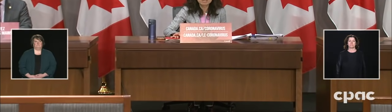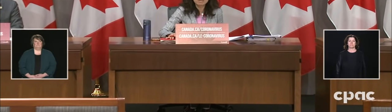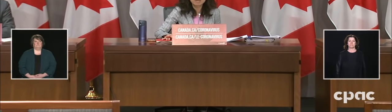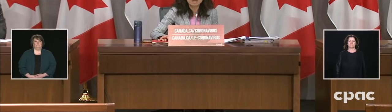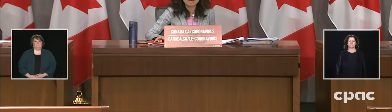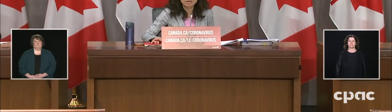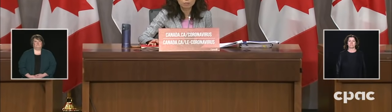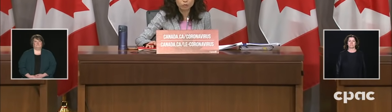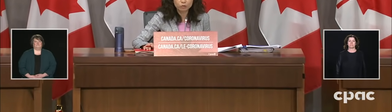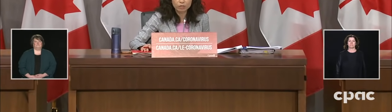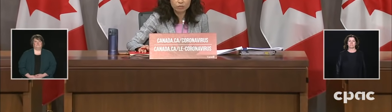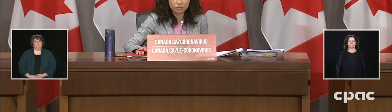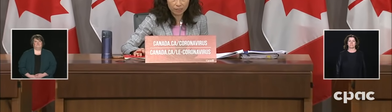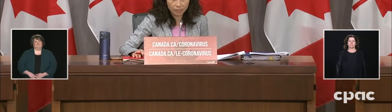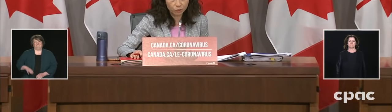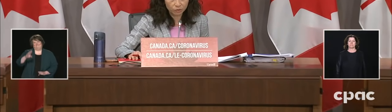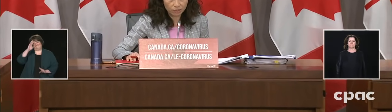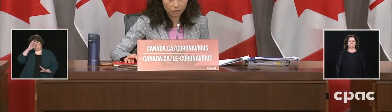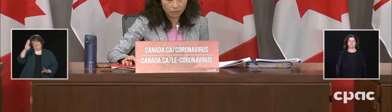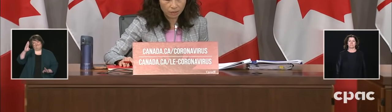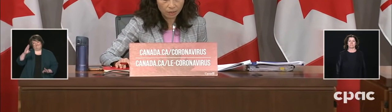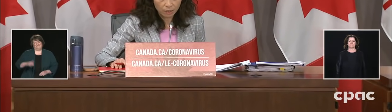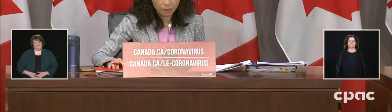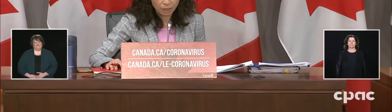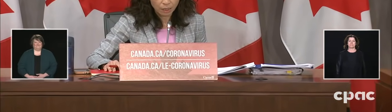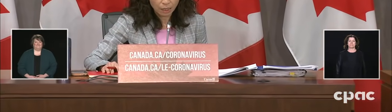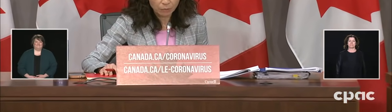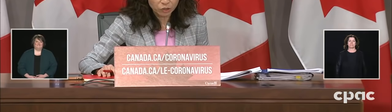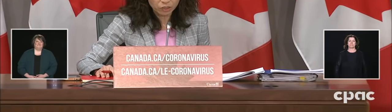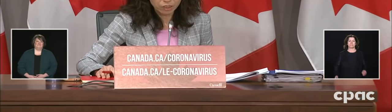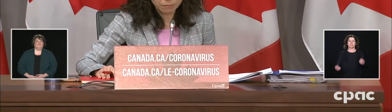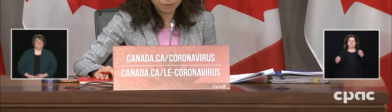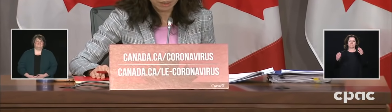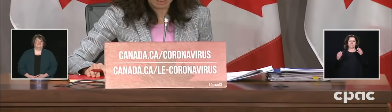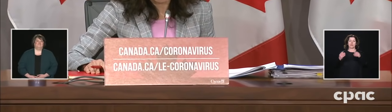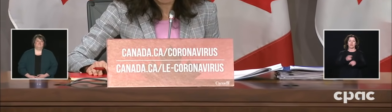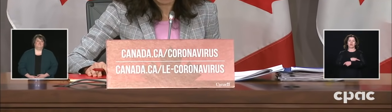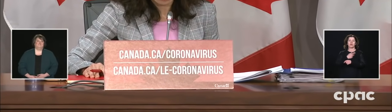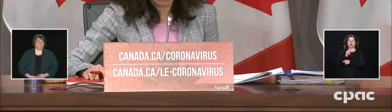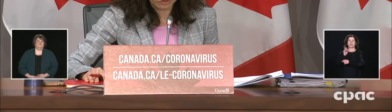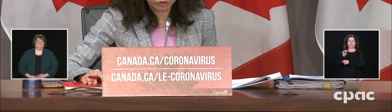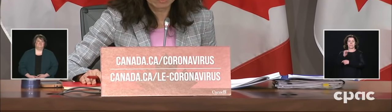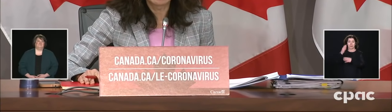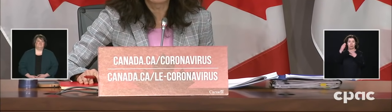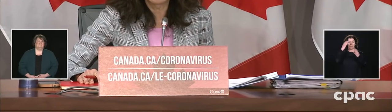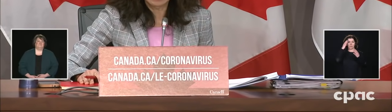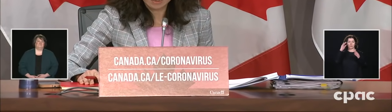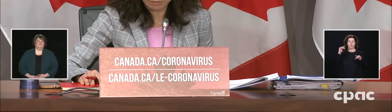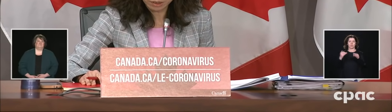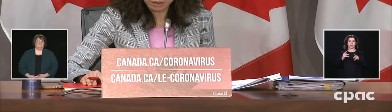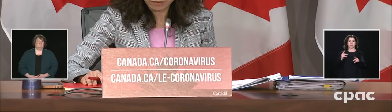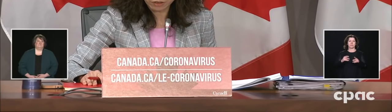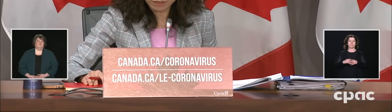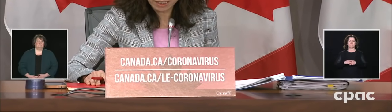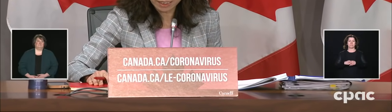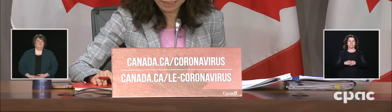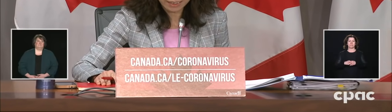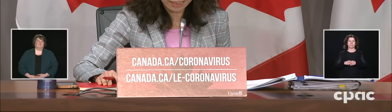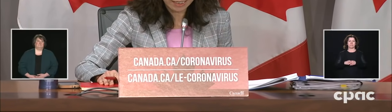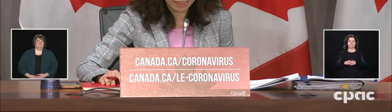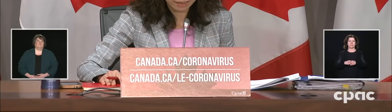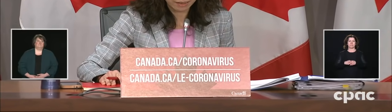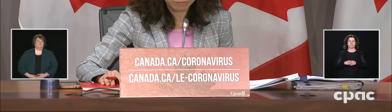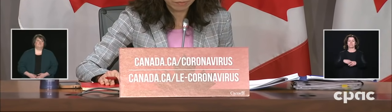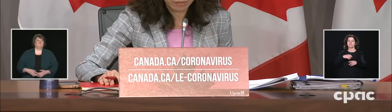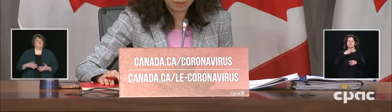Hello, everyone. Bonjour à toutes et à tous. I'm just going to start, as usual, with the latest numbers of